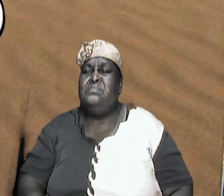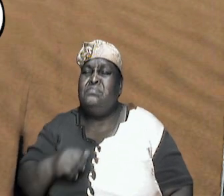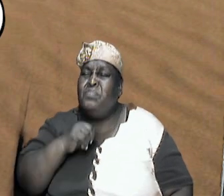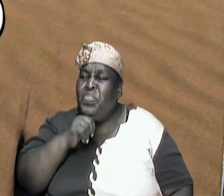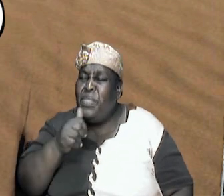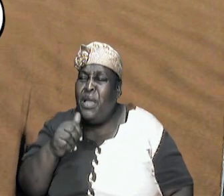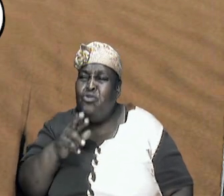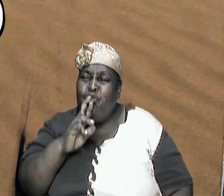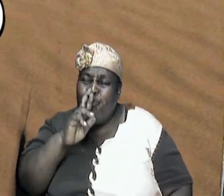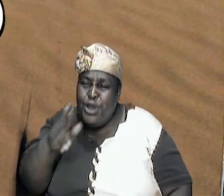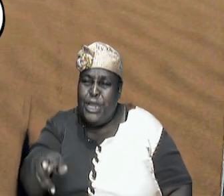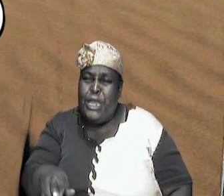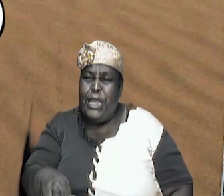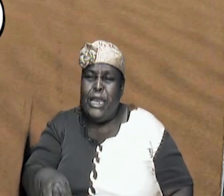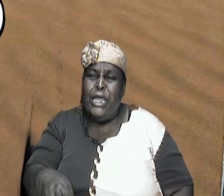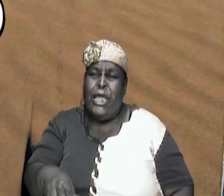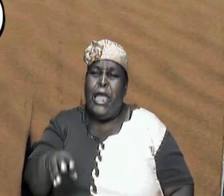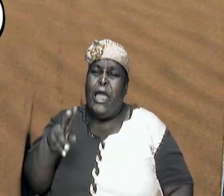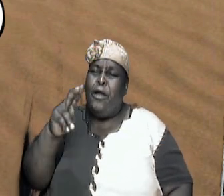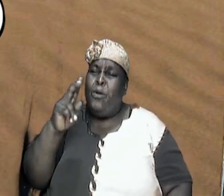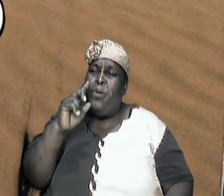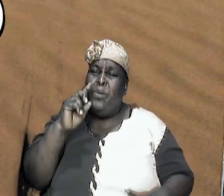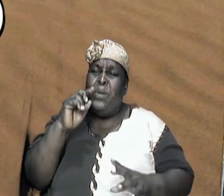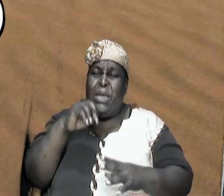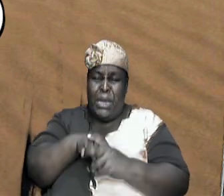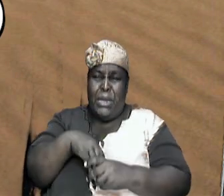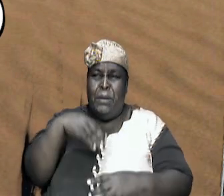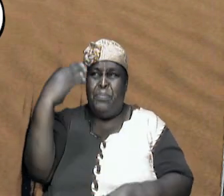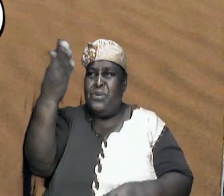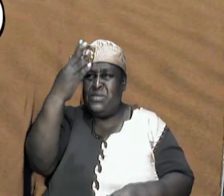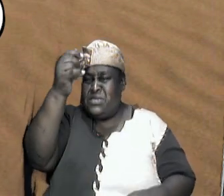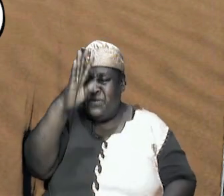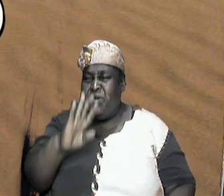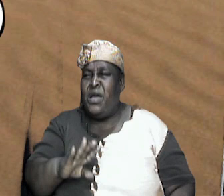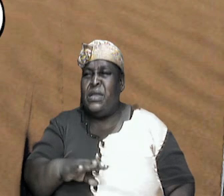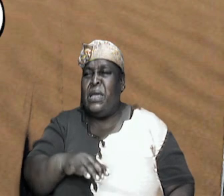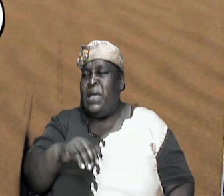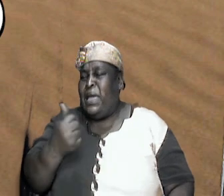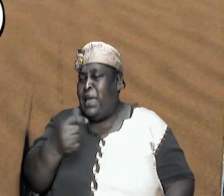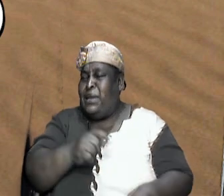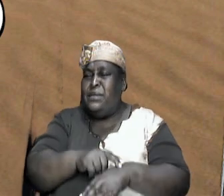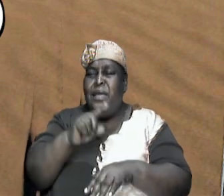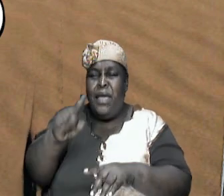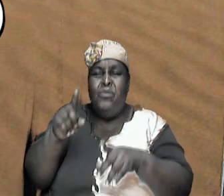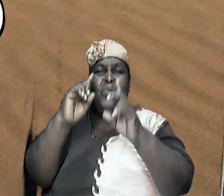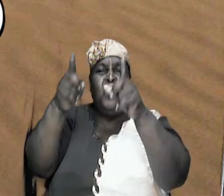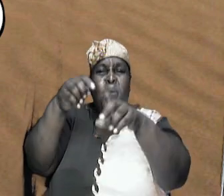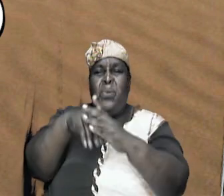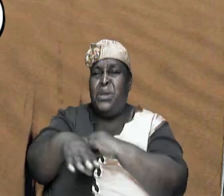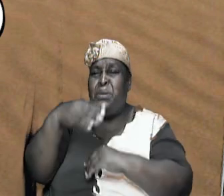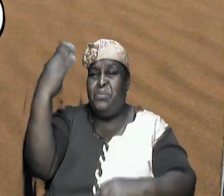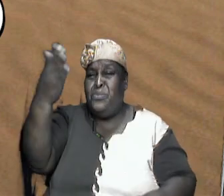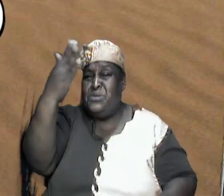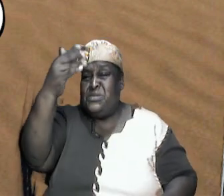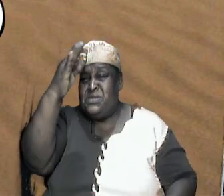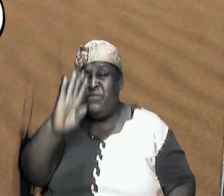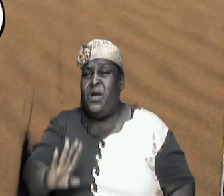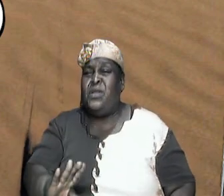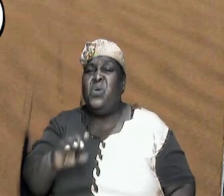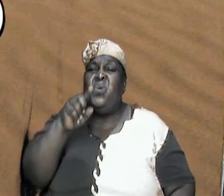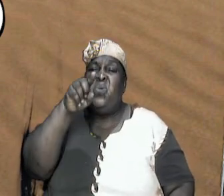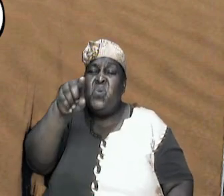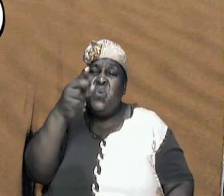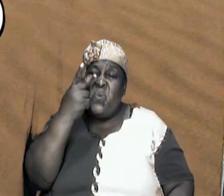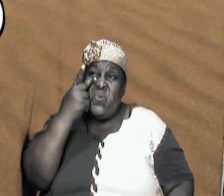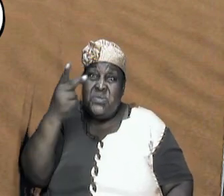really been in the presence of God. Because anytime you go in the presence of God, you begin to